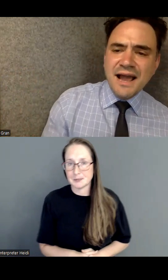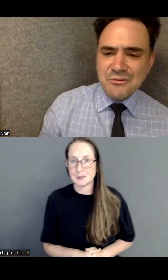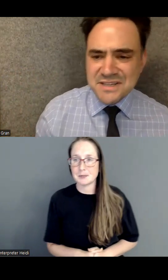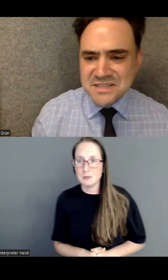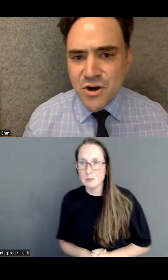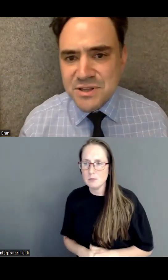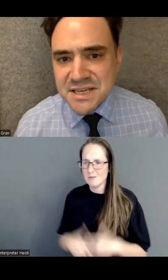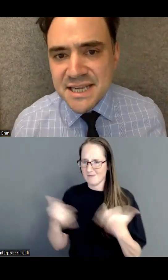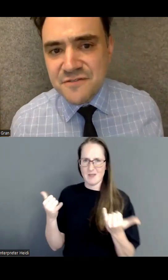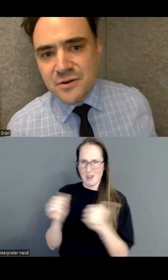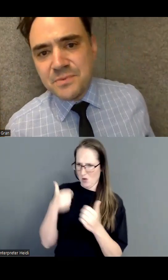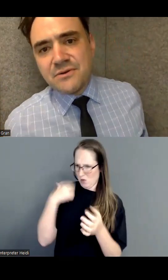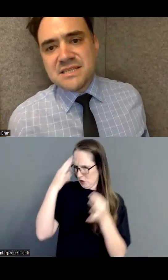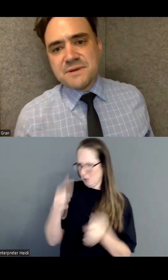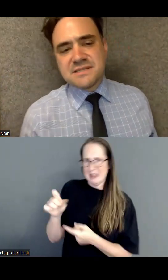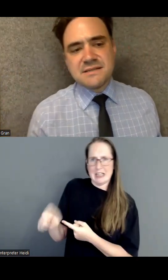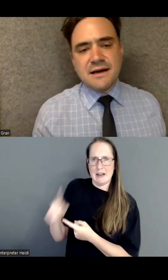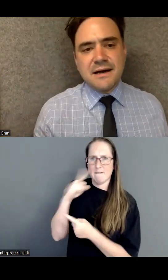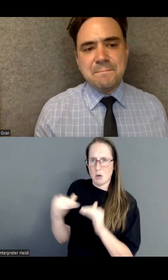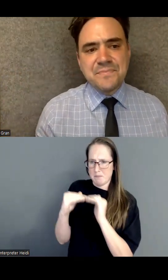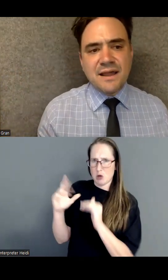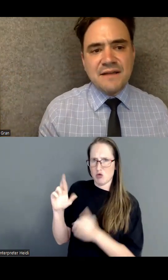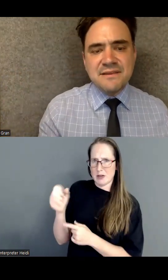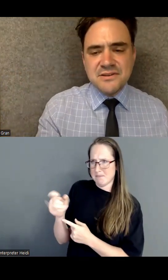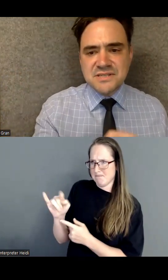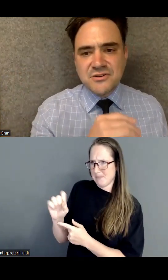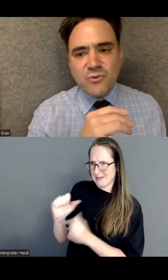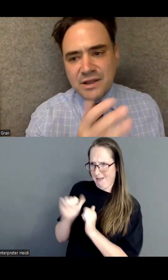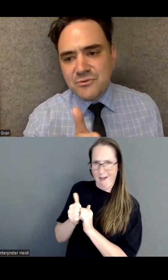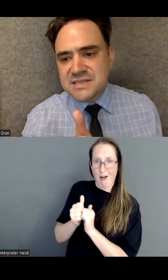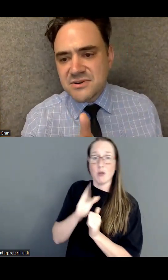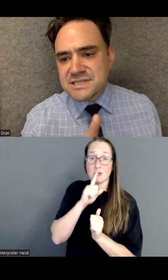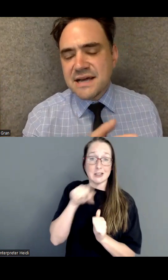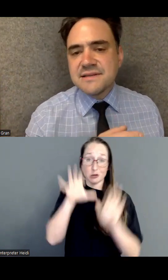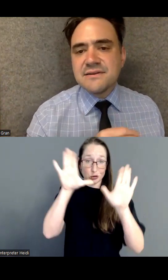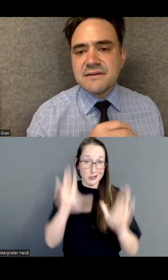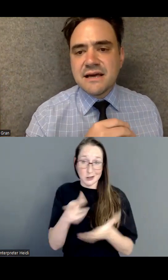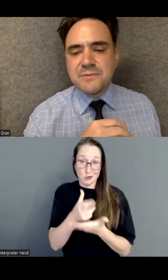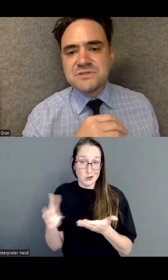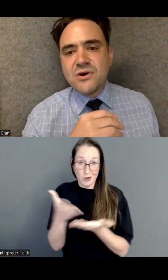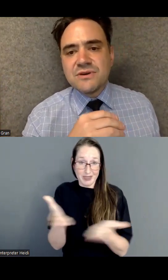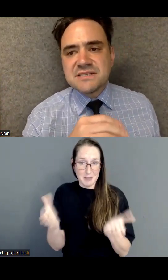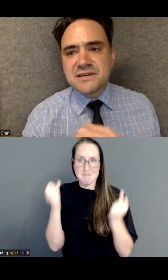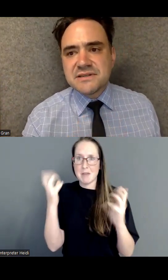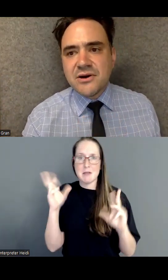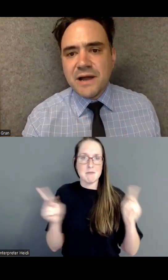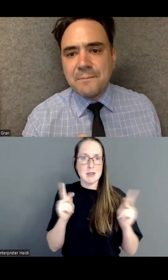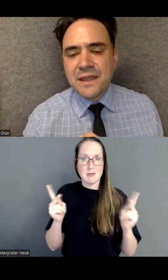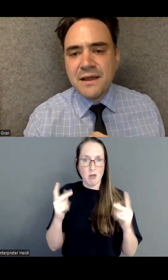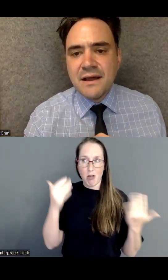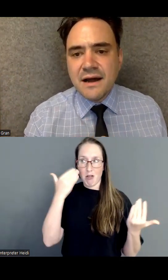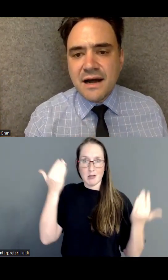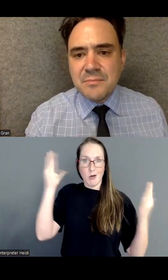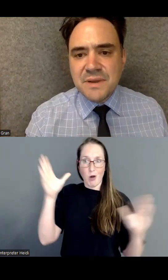So how do we determine the need for peer respites? I think there's a great resource out there that a lot of people don't necessarily know